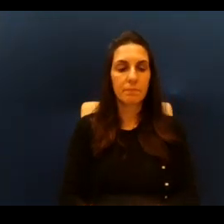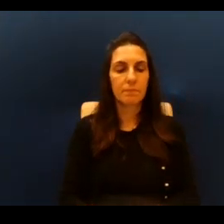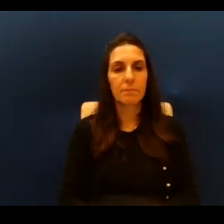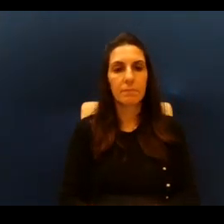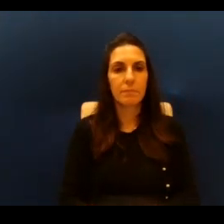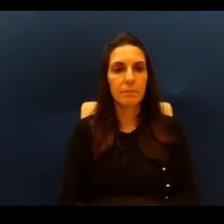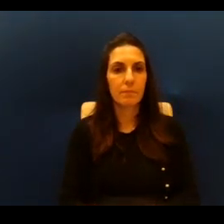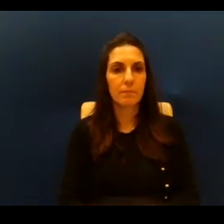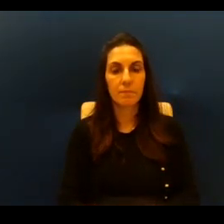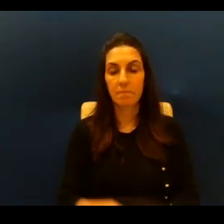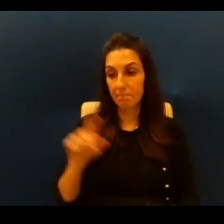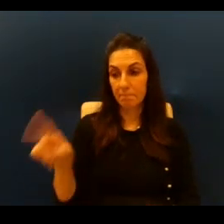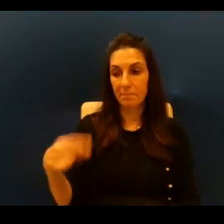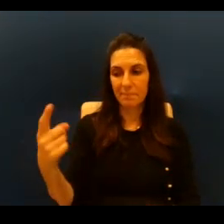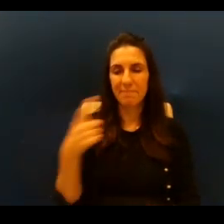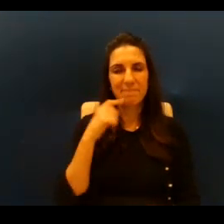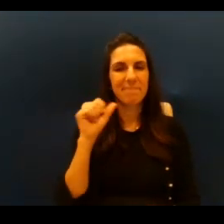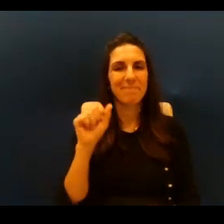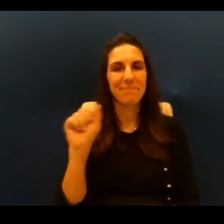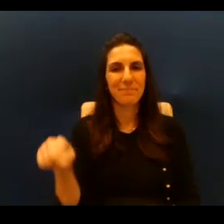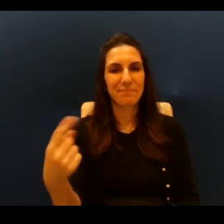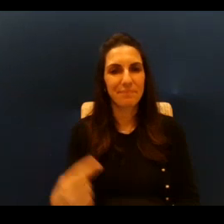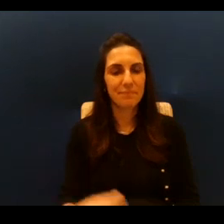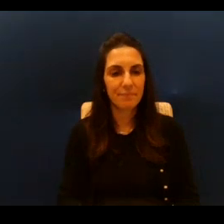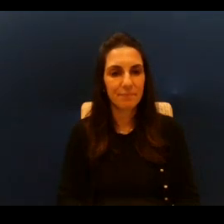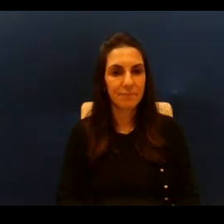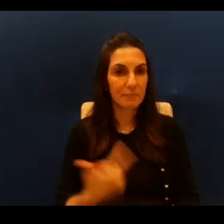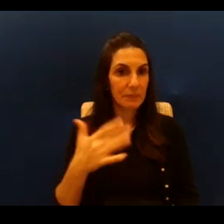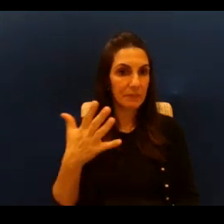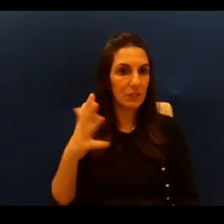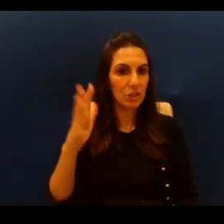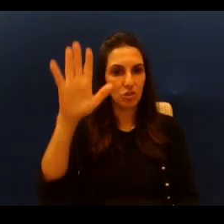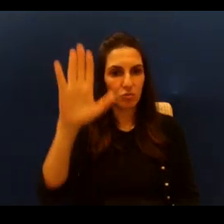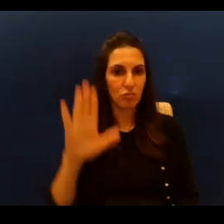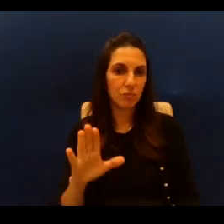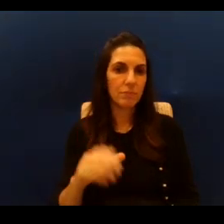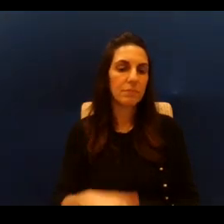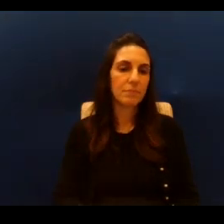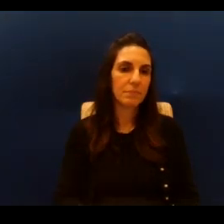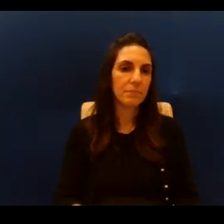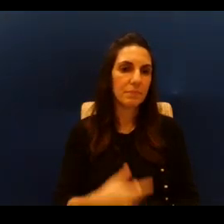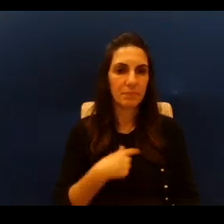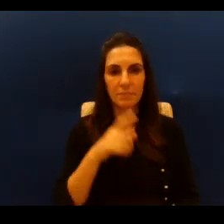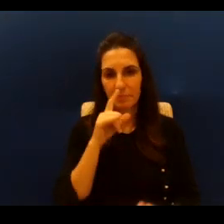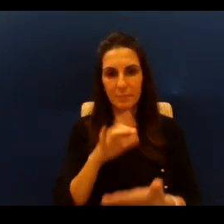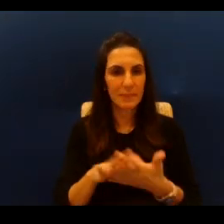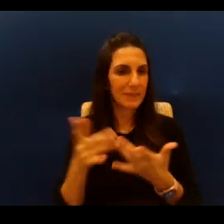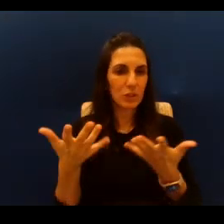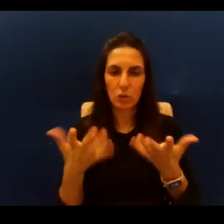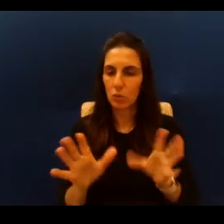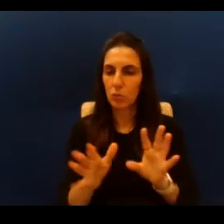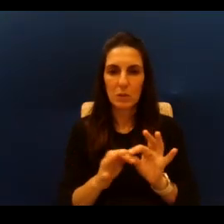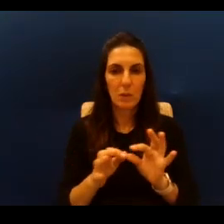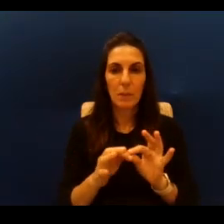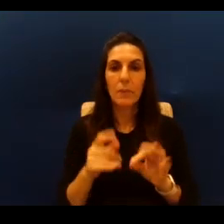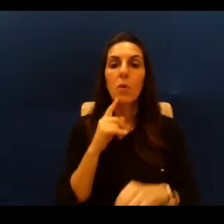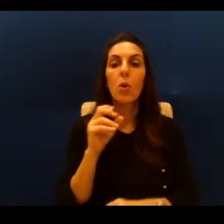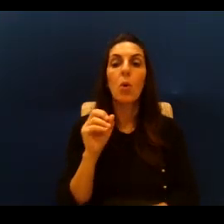Was he the only one, Vicky? He was the only one. So he put down his hand? He put down his hand. So I believe he does not want to comment. All right.